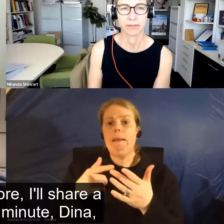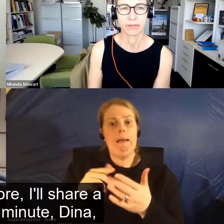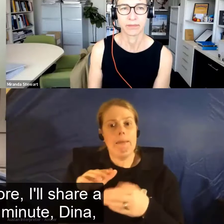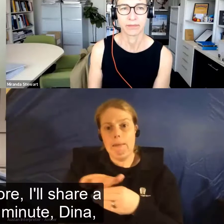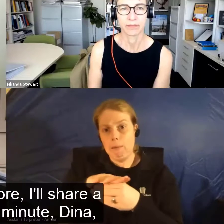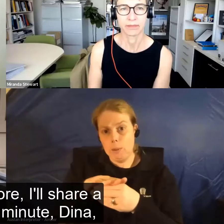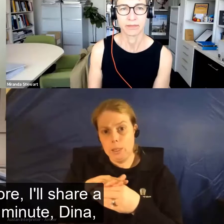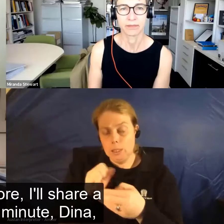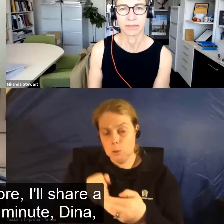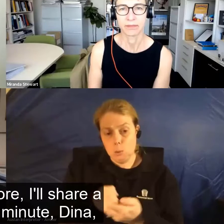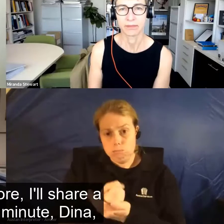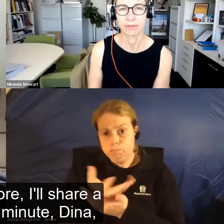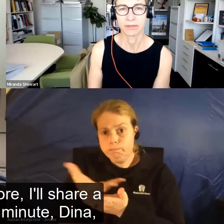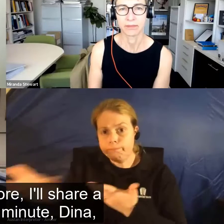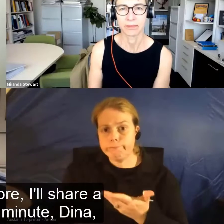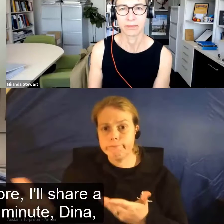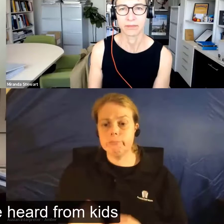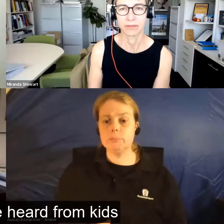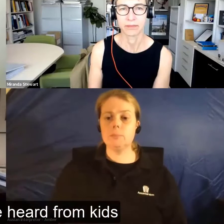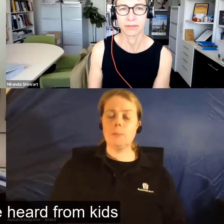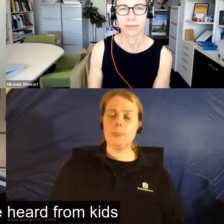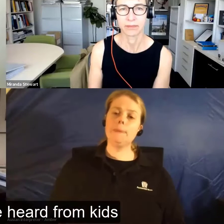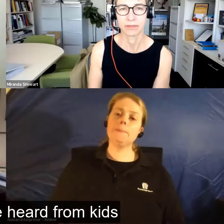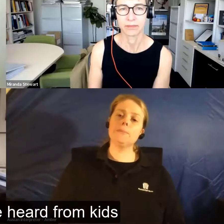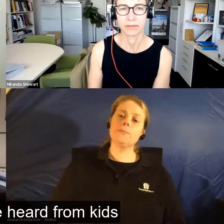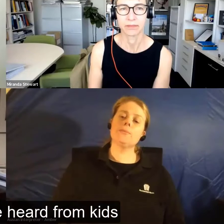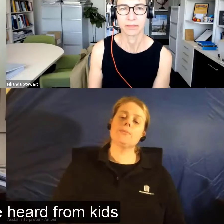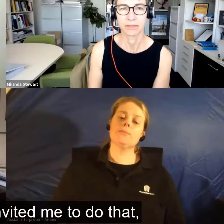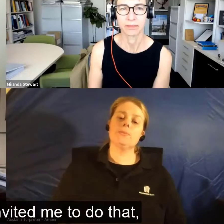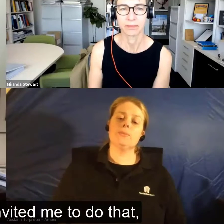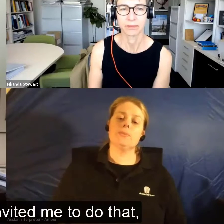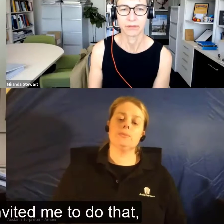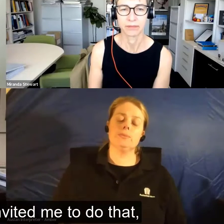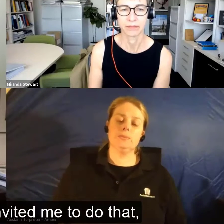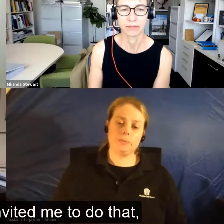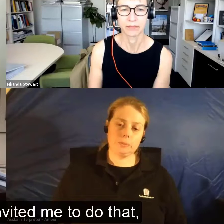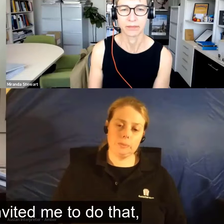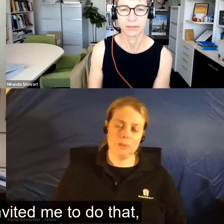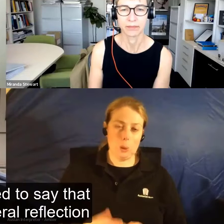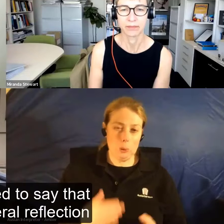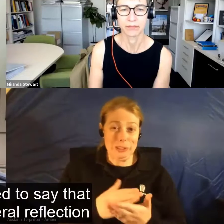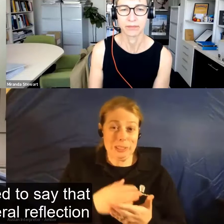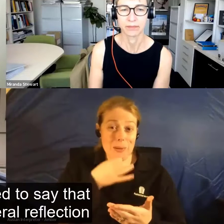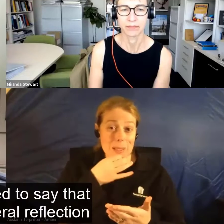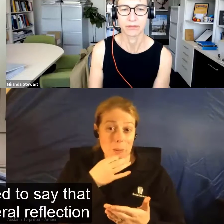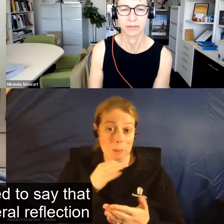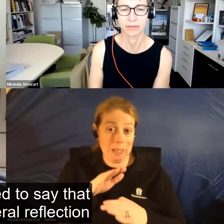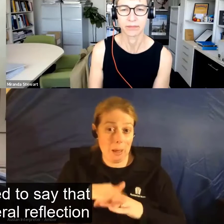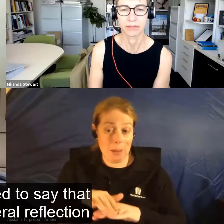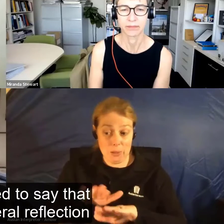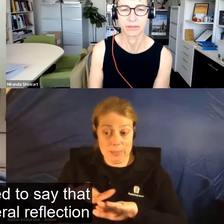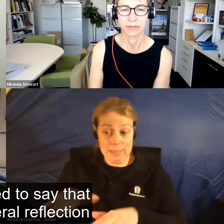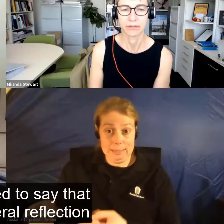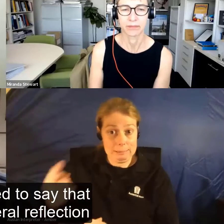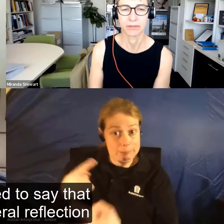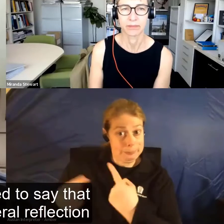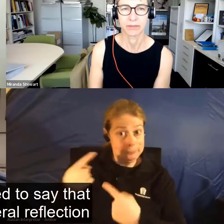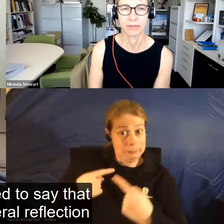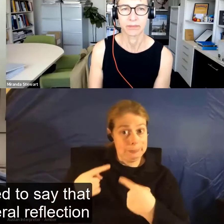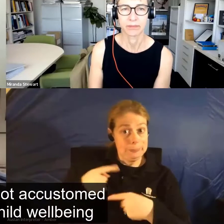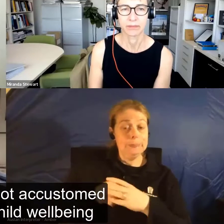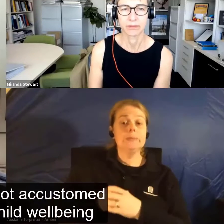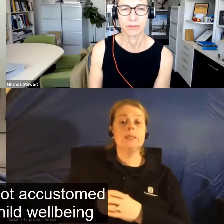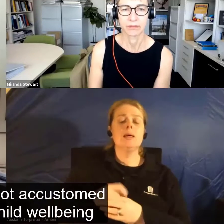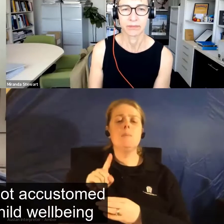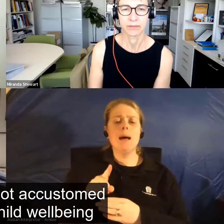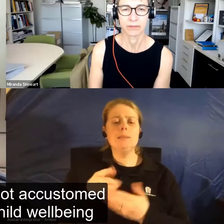And just before, I'll share a little bit in a minute, Dina, about what I've heard from kids, because you've invited me to do that. But I wanted to say that just a general